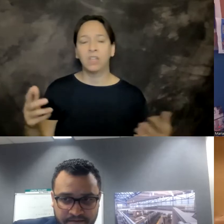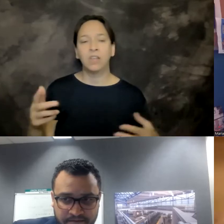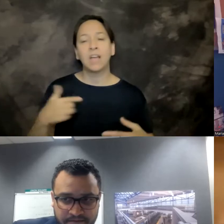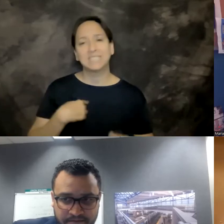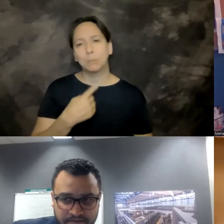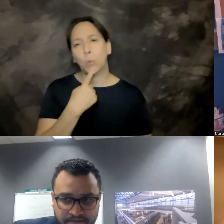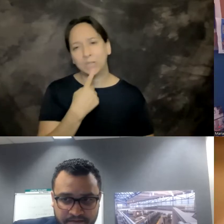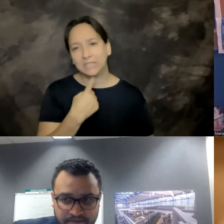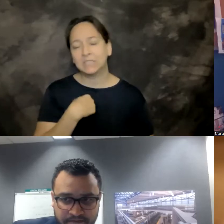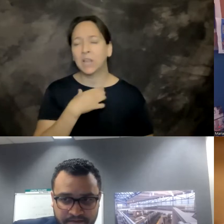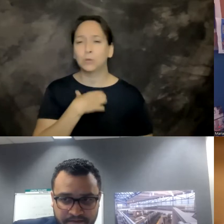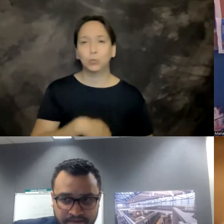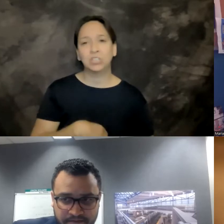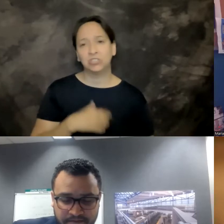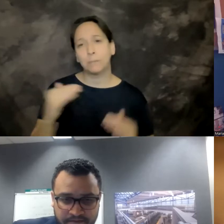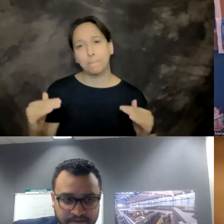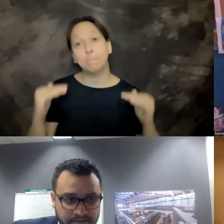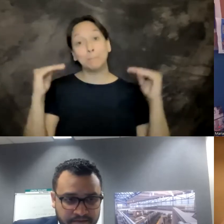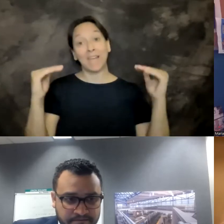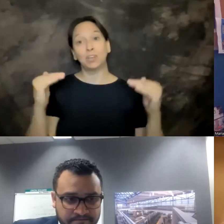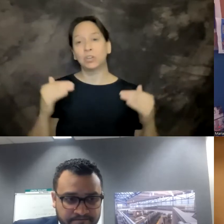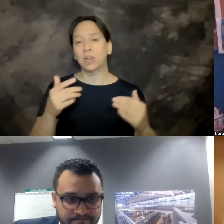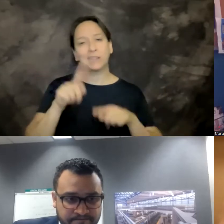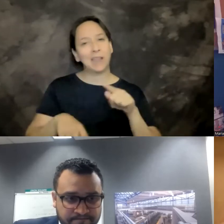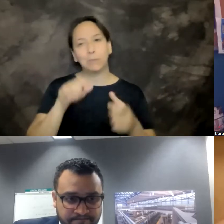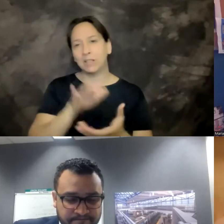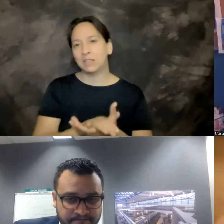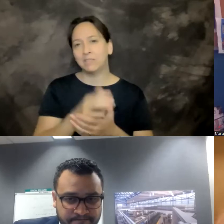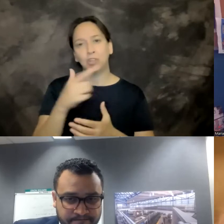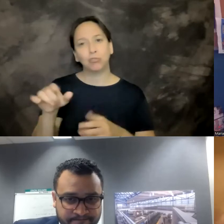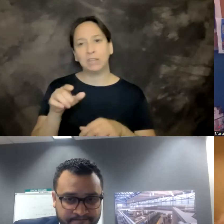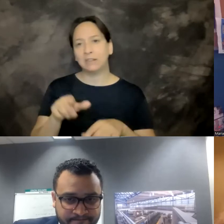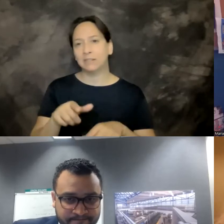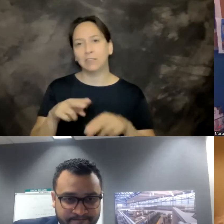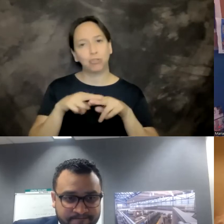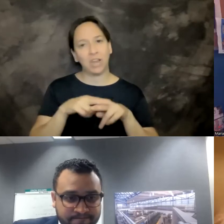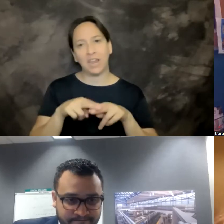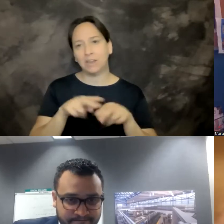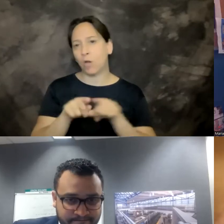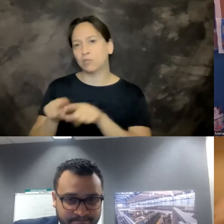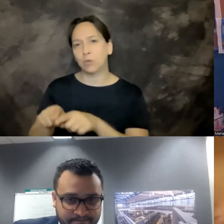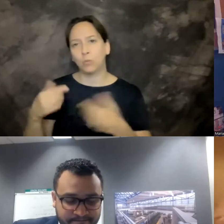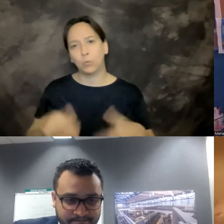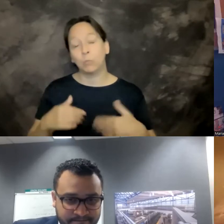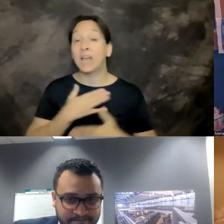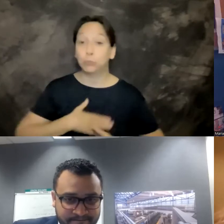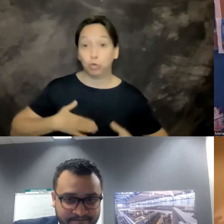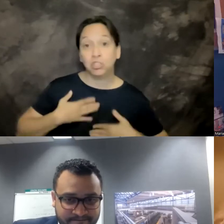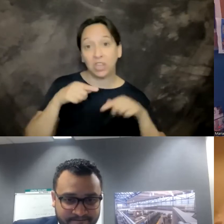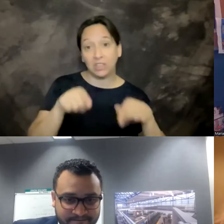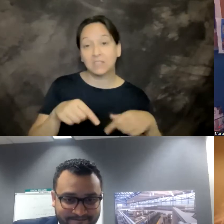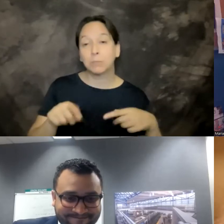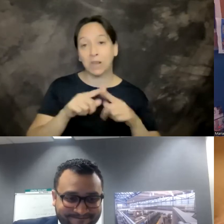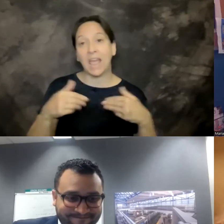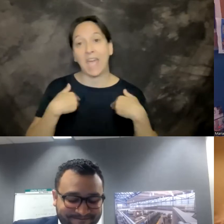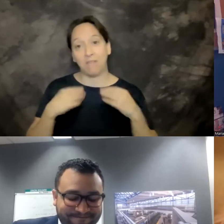just wish it would have been better. And I can't believe the Green Line is going on. Thank you very much. I appreciate the platform. I do have some concrete things